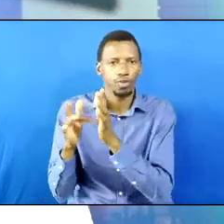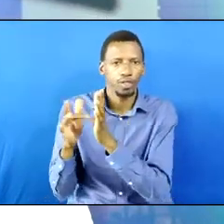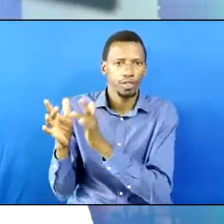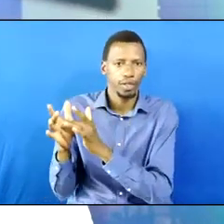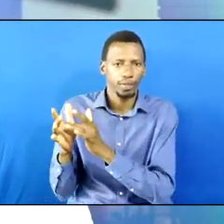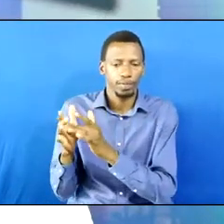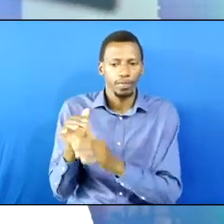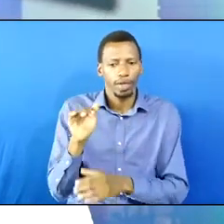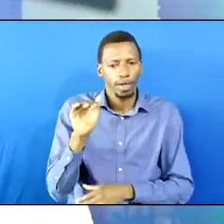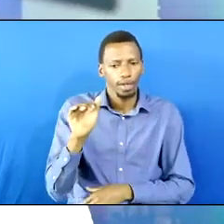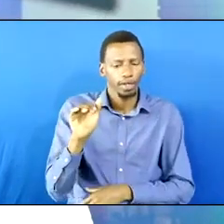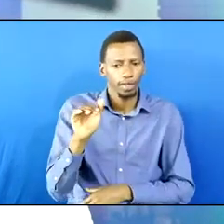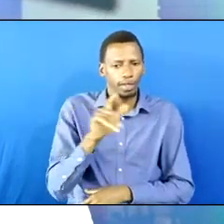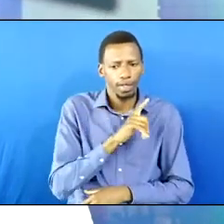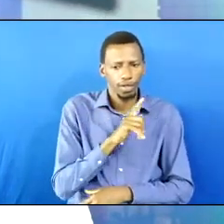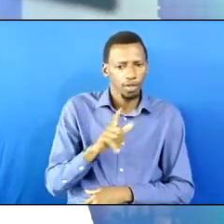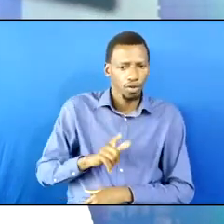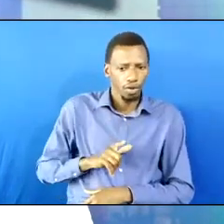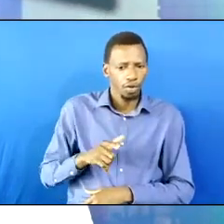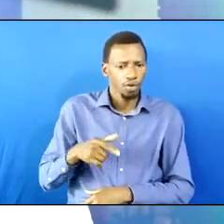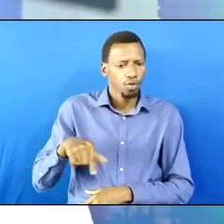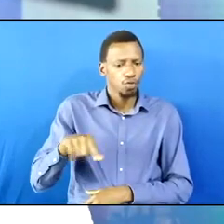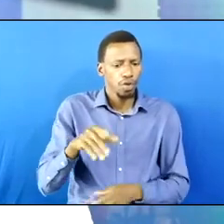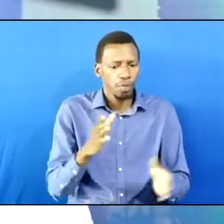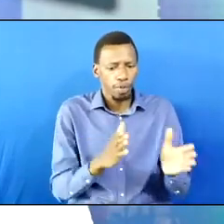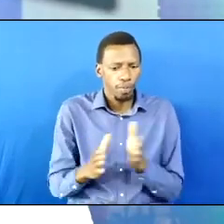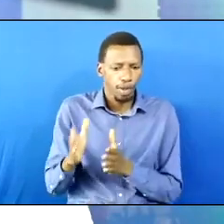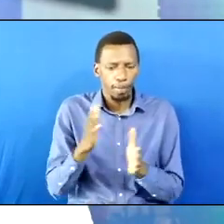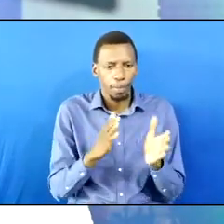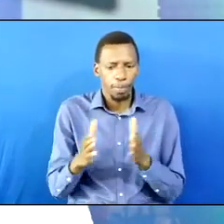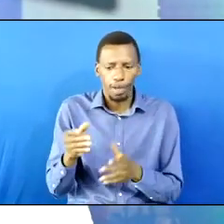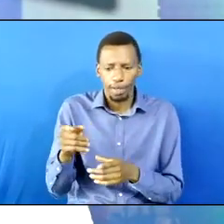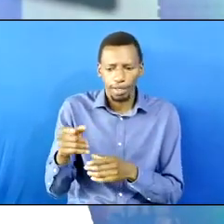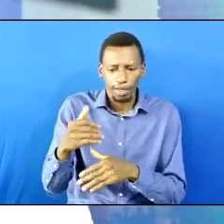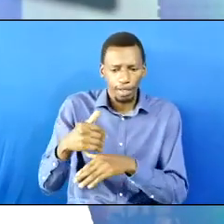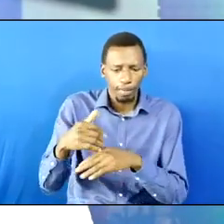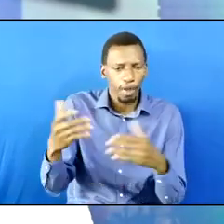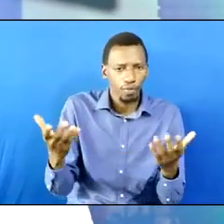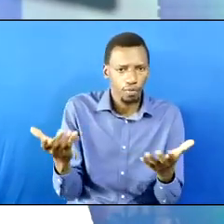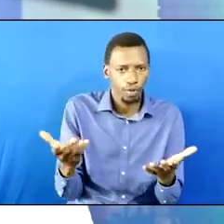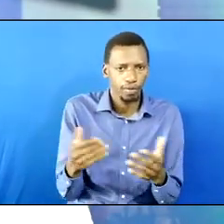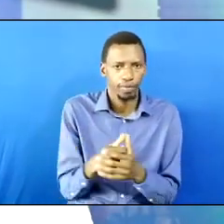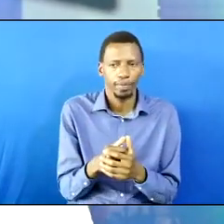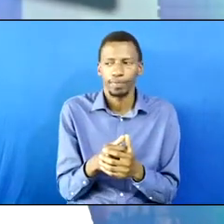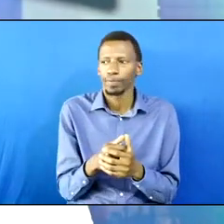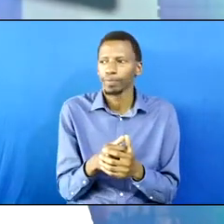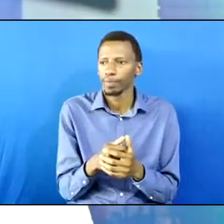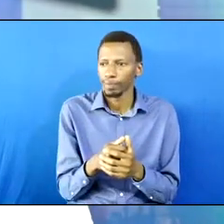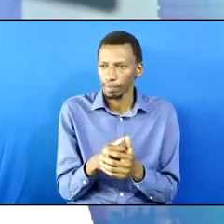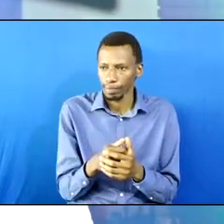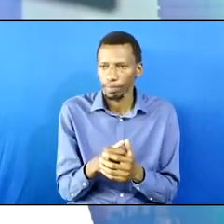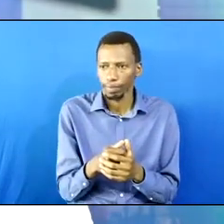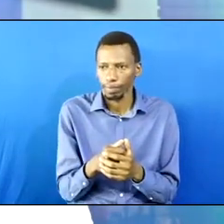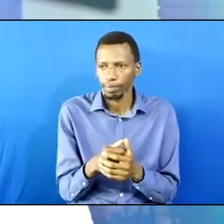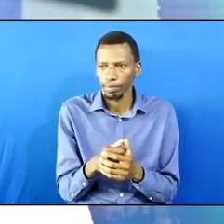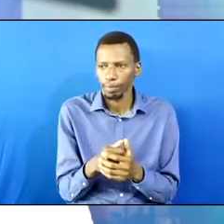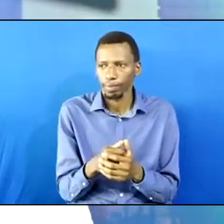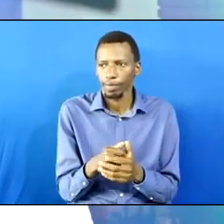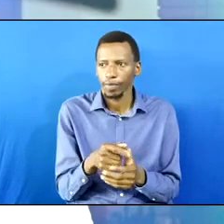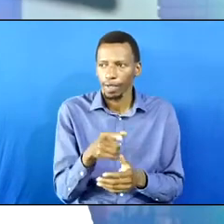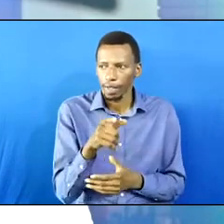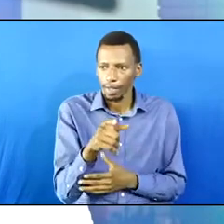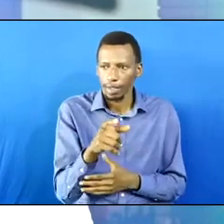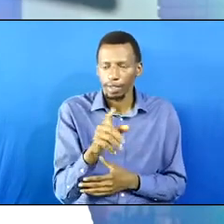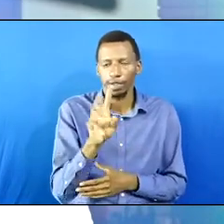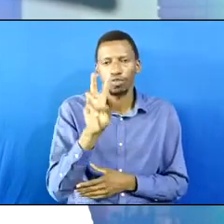will you wish that we prepare for you the Passover? The Passover and the feast of the unleavened bread, these